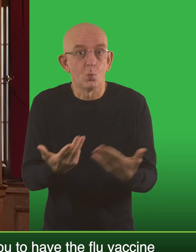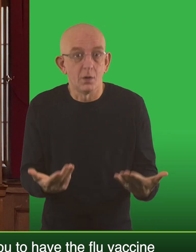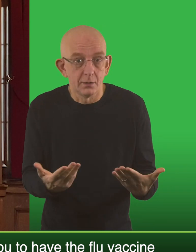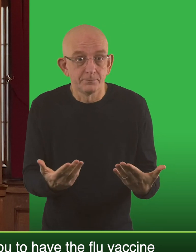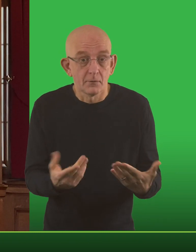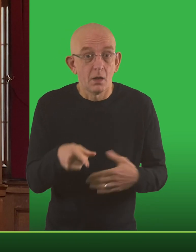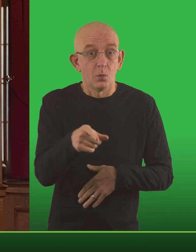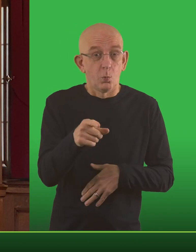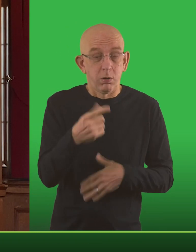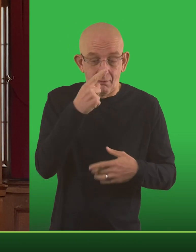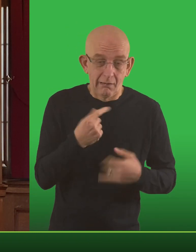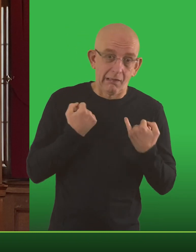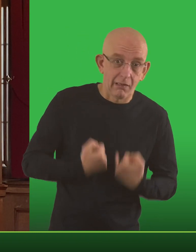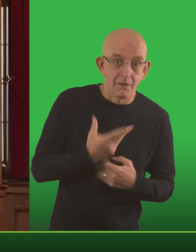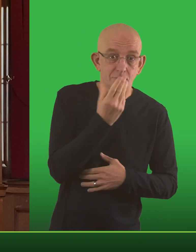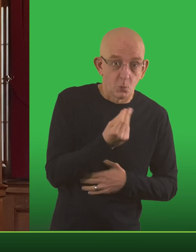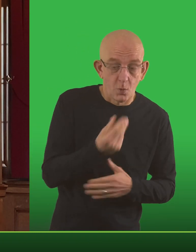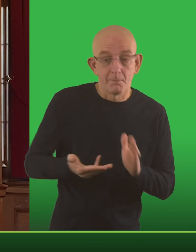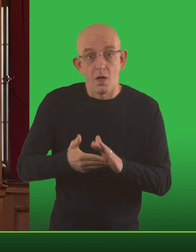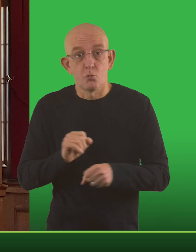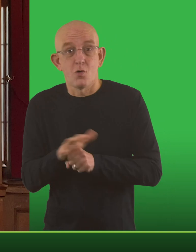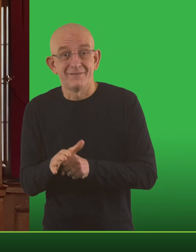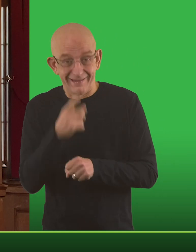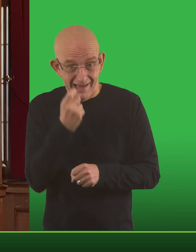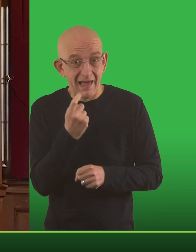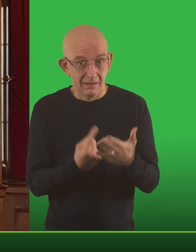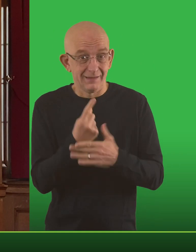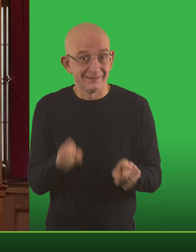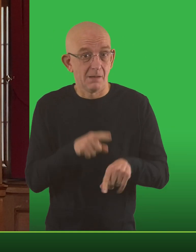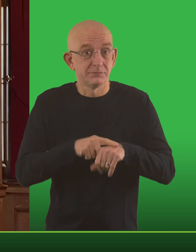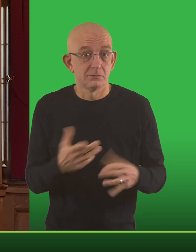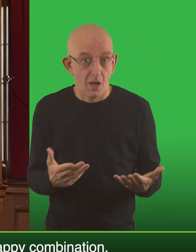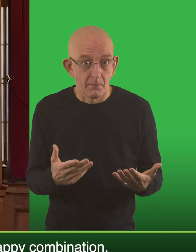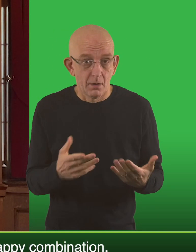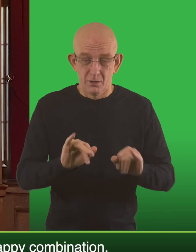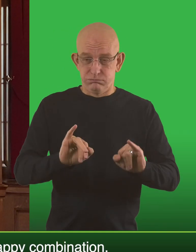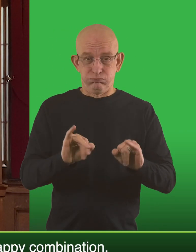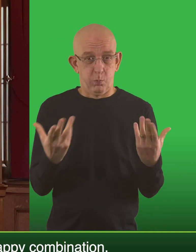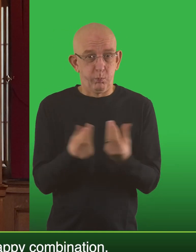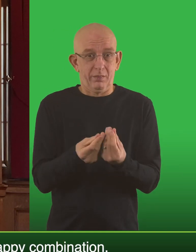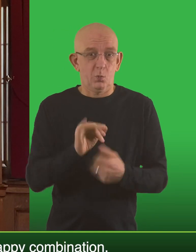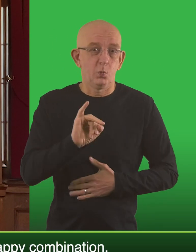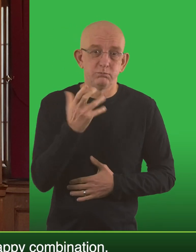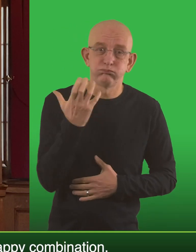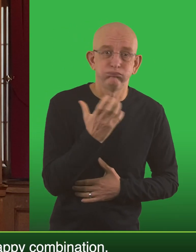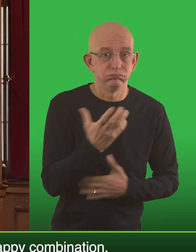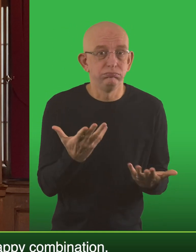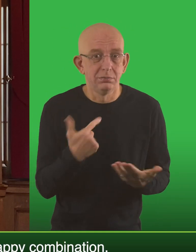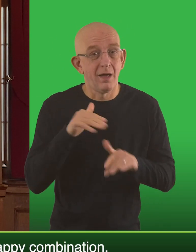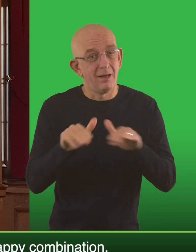prevent flu. You can get flu and COVID at the same time. It doesn't sound like a very